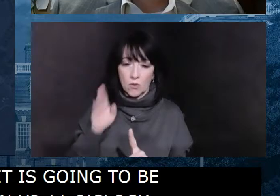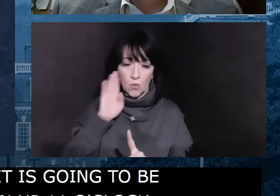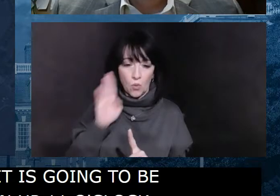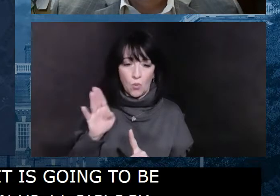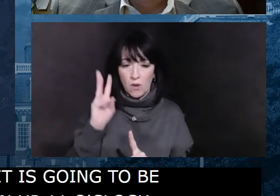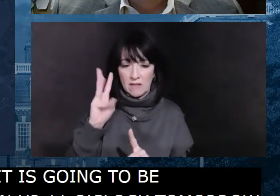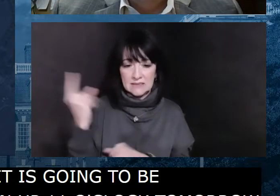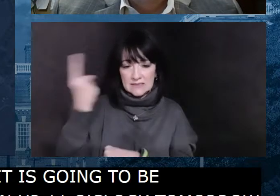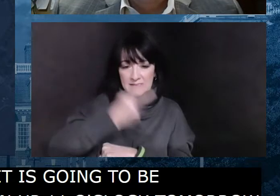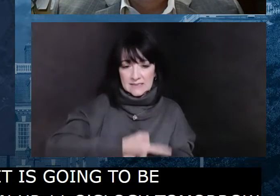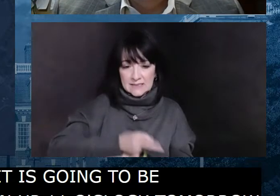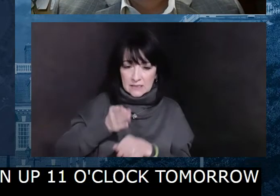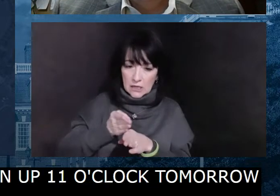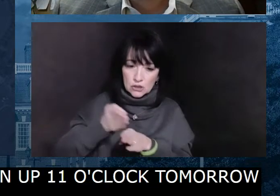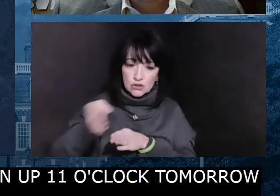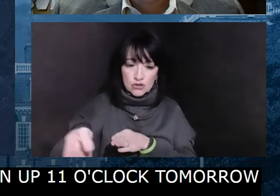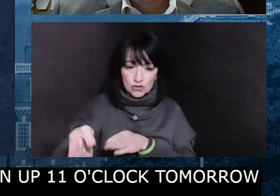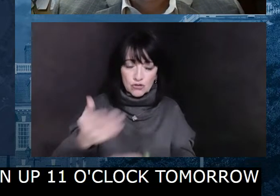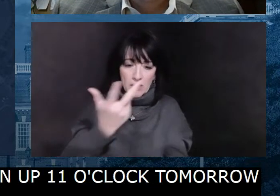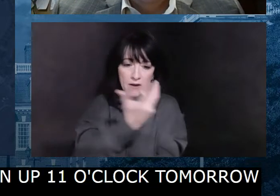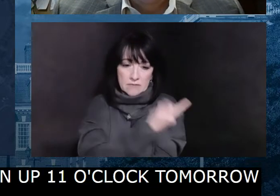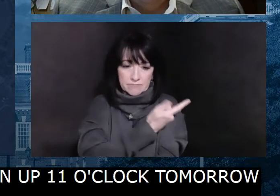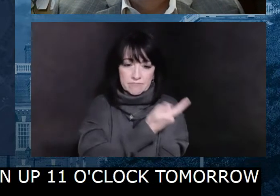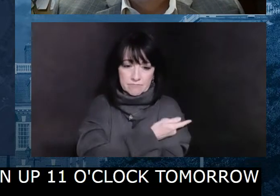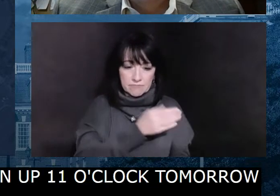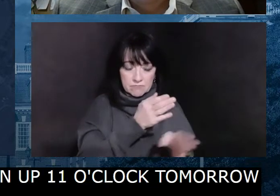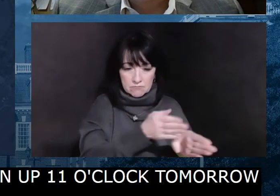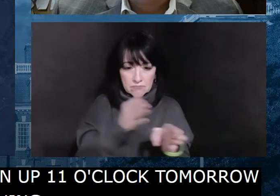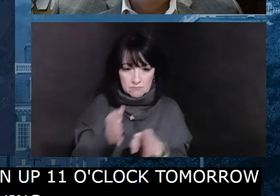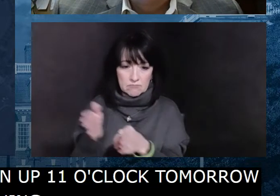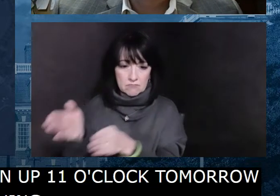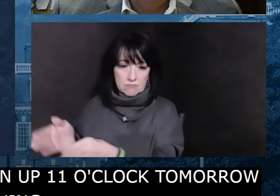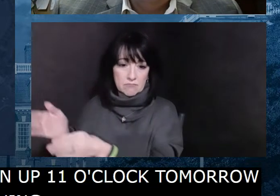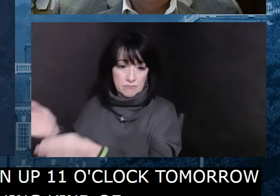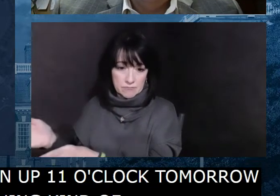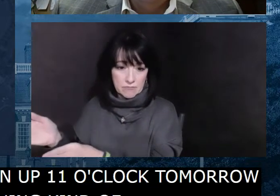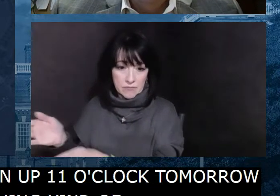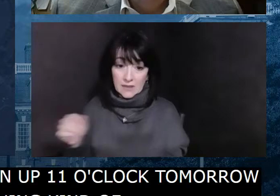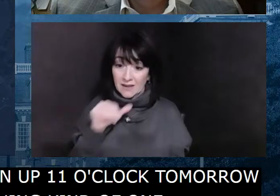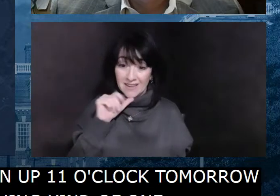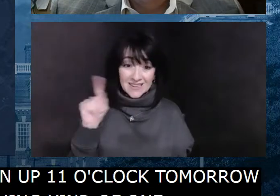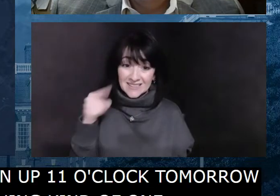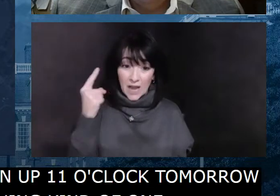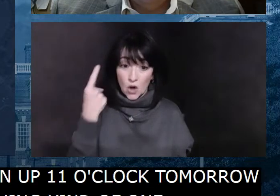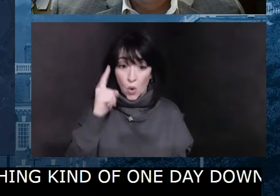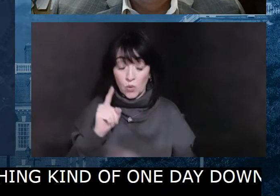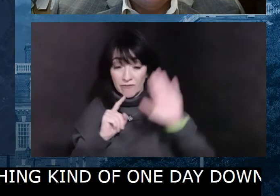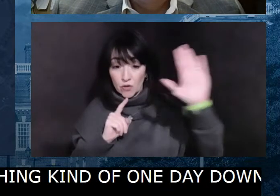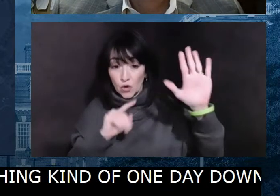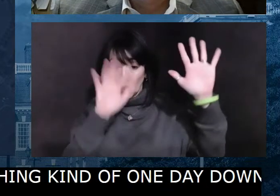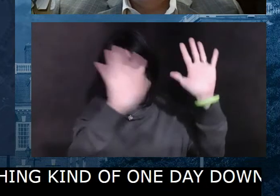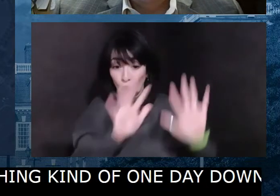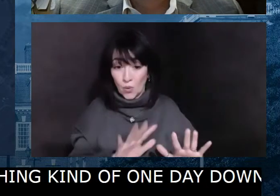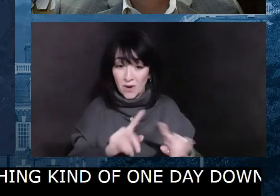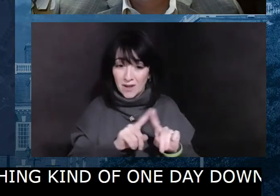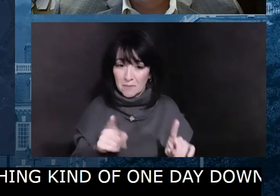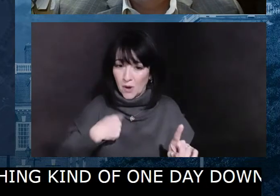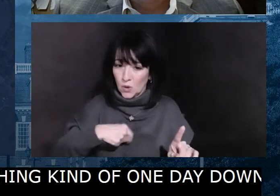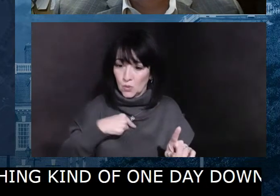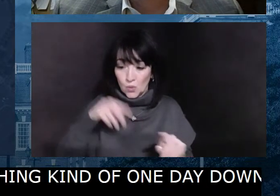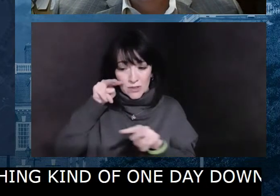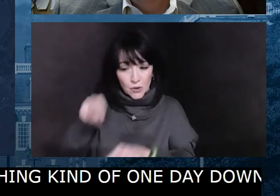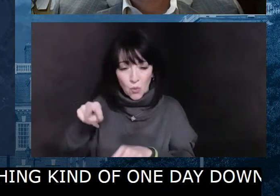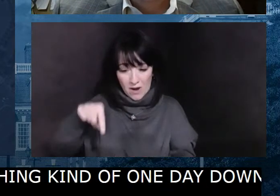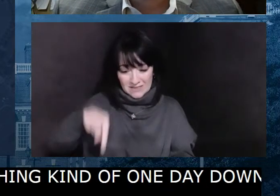just have to shift everything kind of one day down the road to align for not just whether that's happening there, but also keeping an eye on what's going to happen here Thursday and